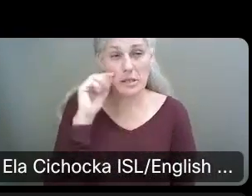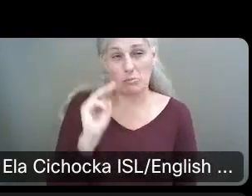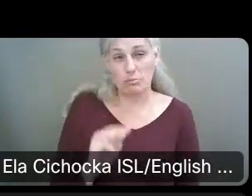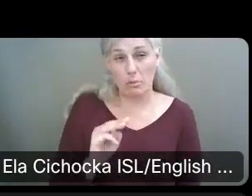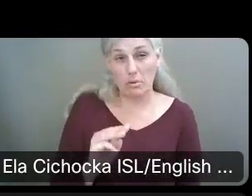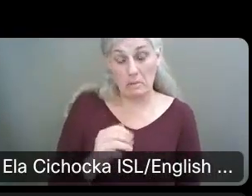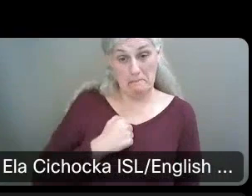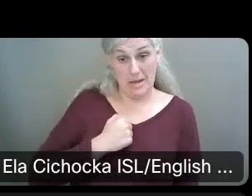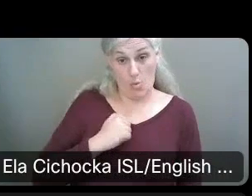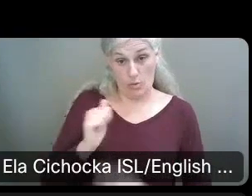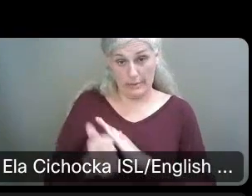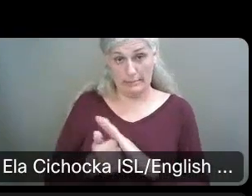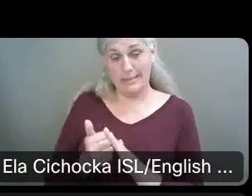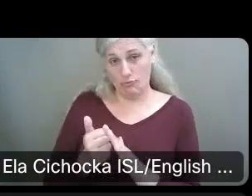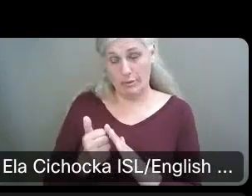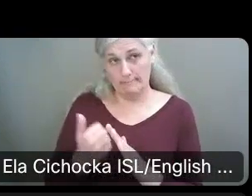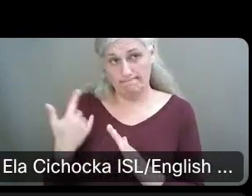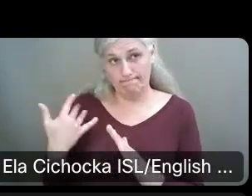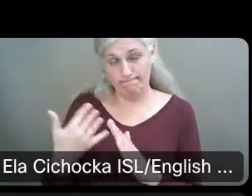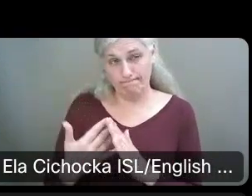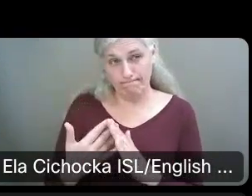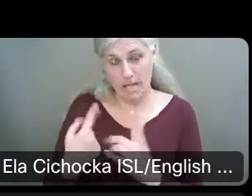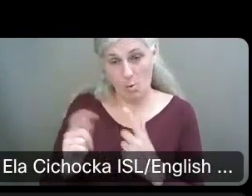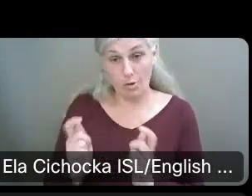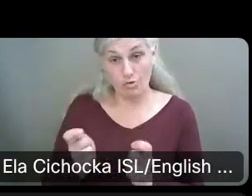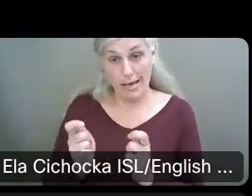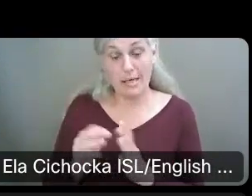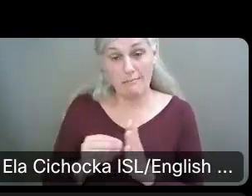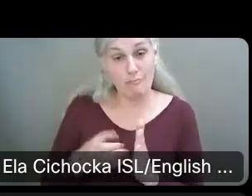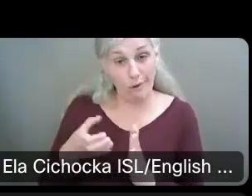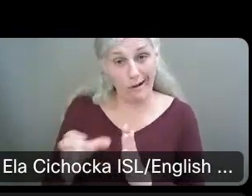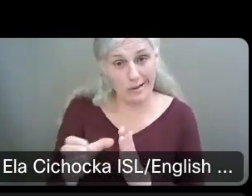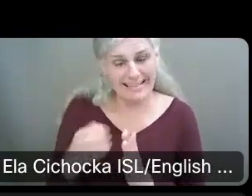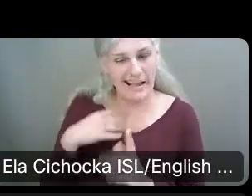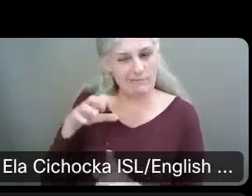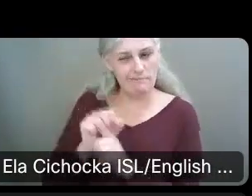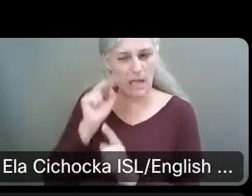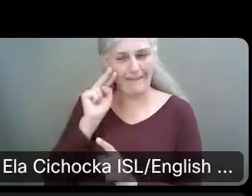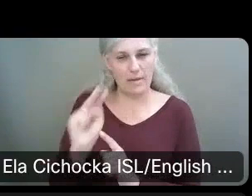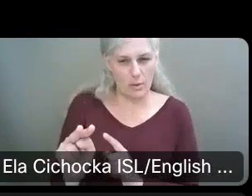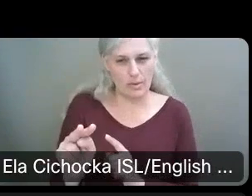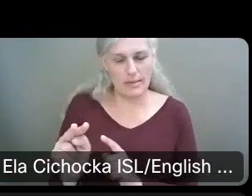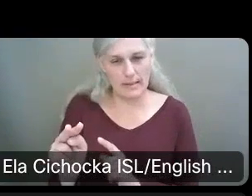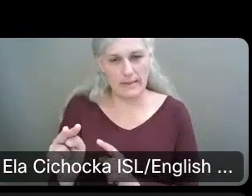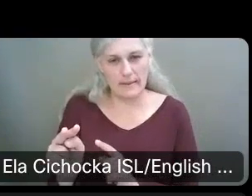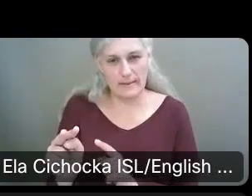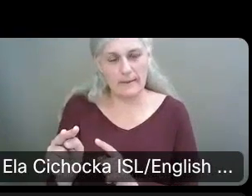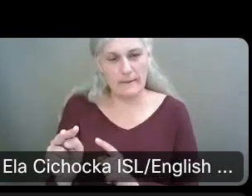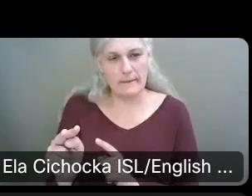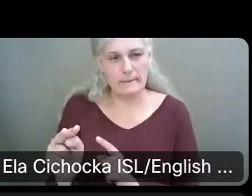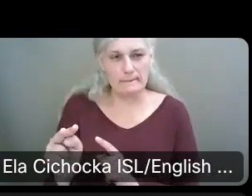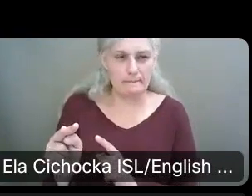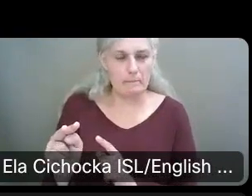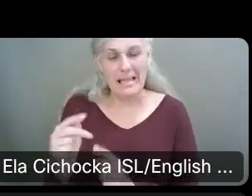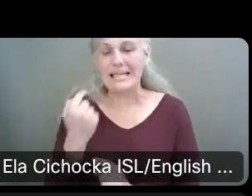like in my own experience in our training programs, what I notice is that it's kind